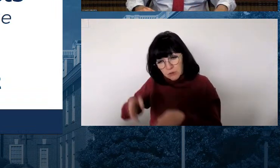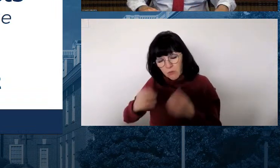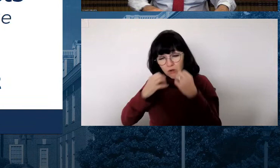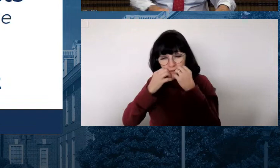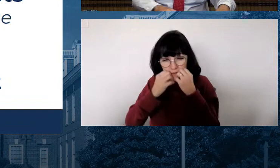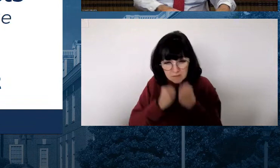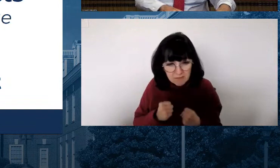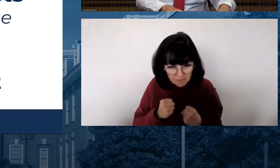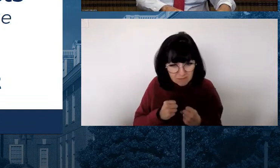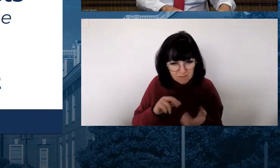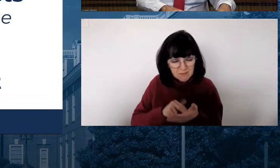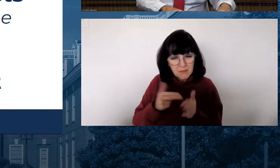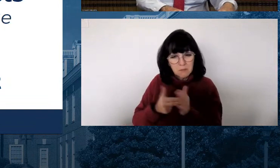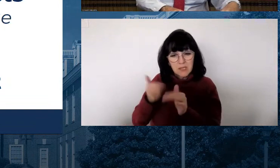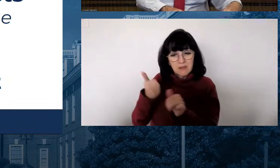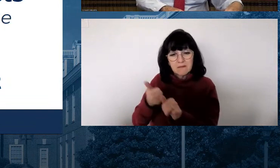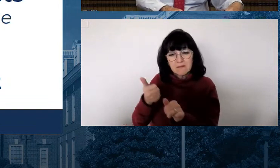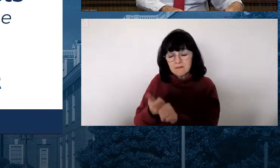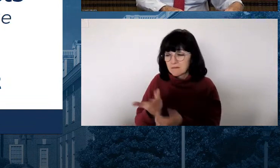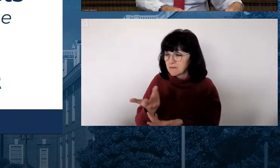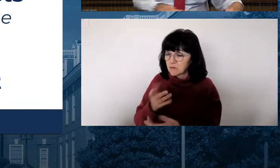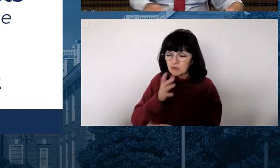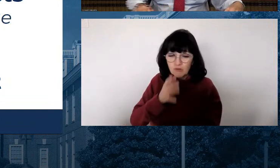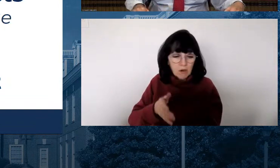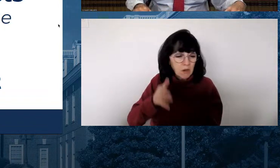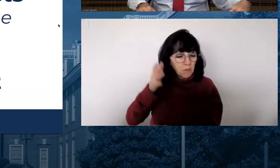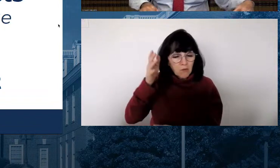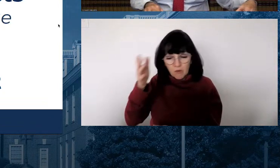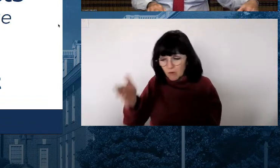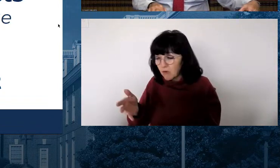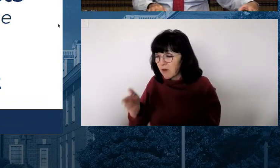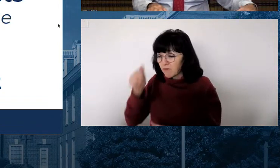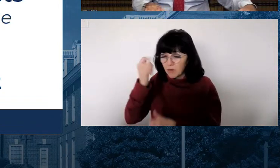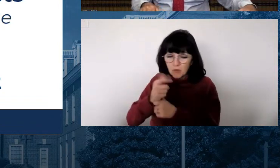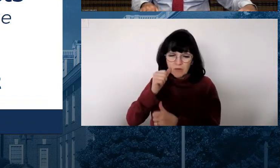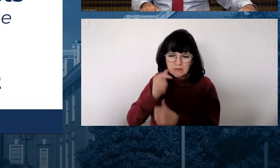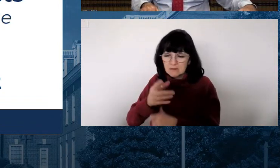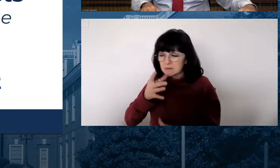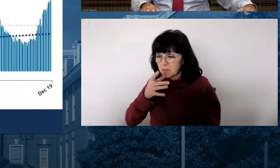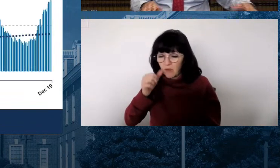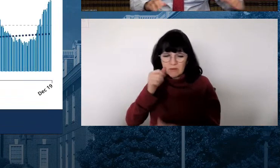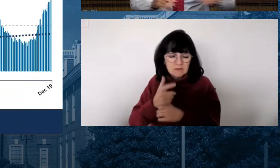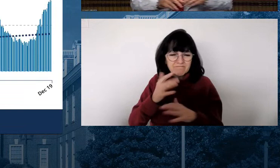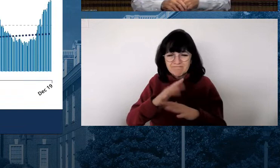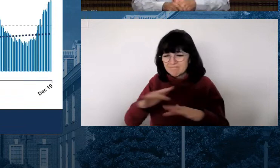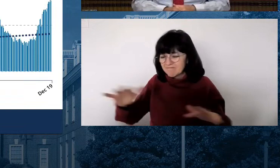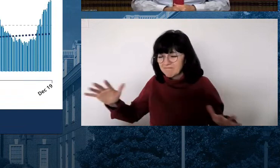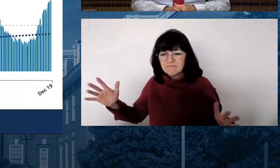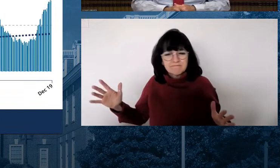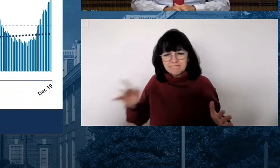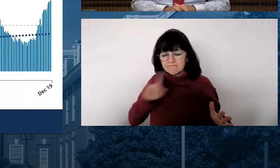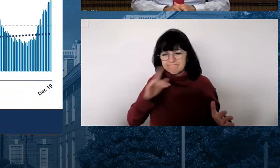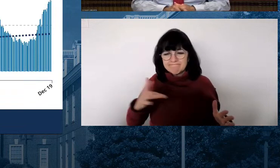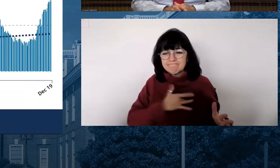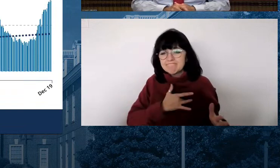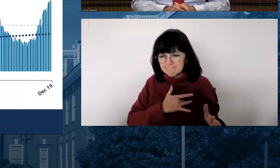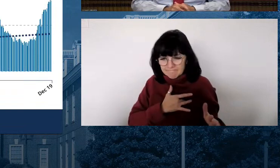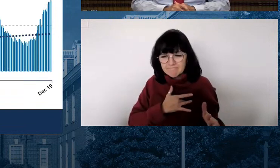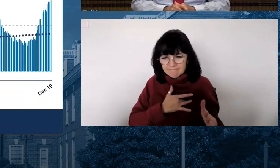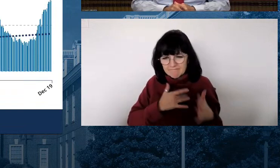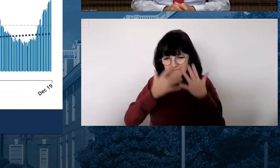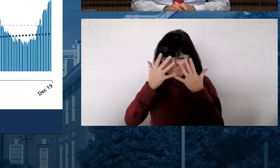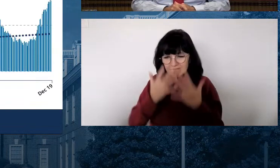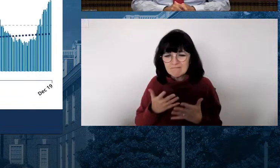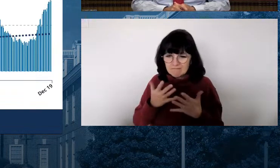and a precious life, everyone. So let's look at the hospitalization roller coaster ride, going back to the start of